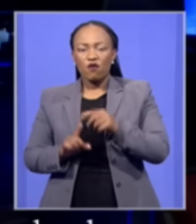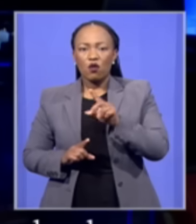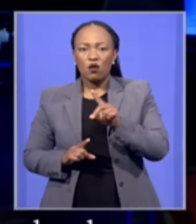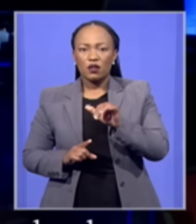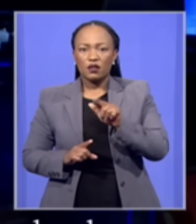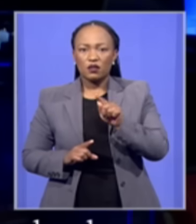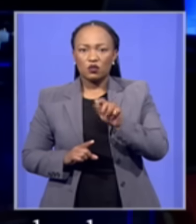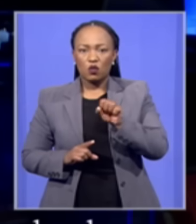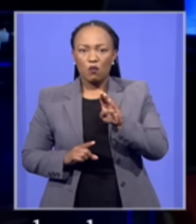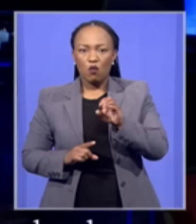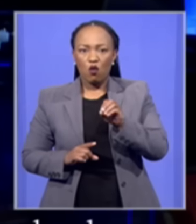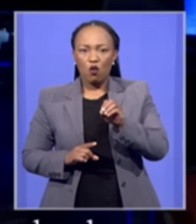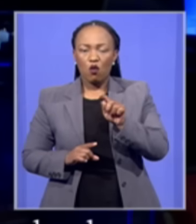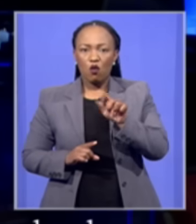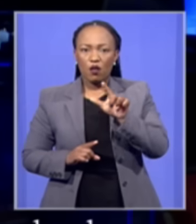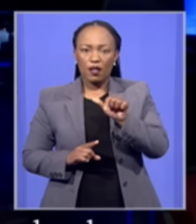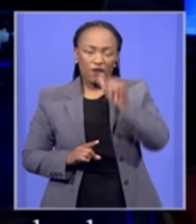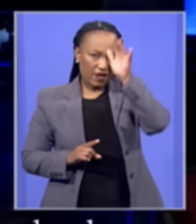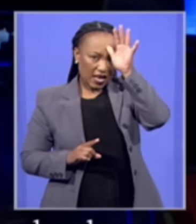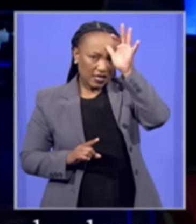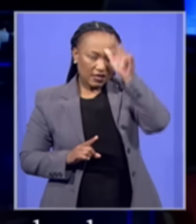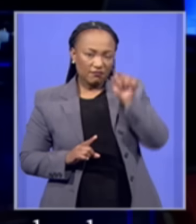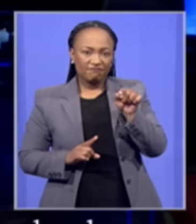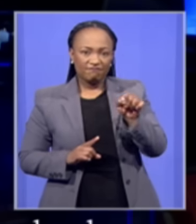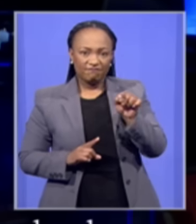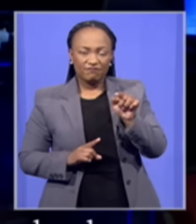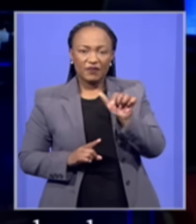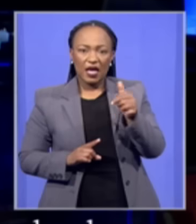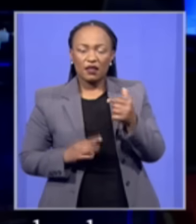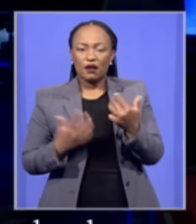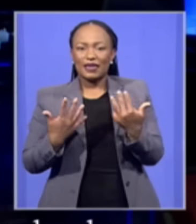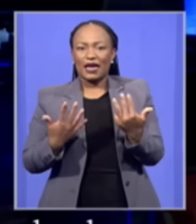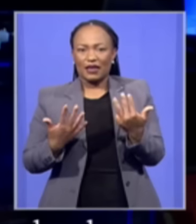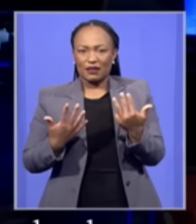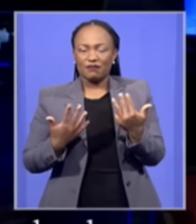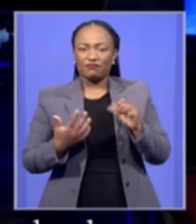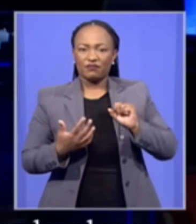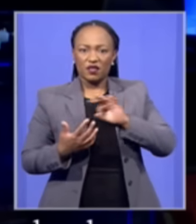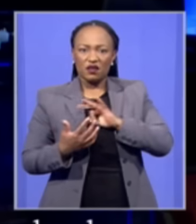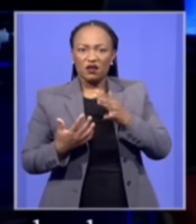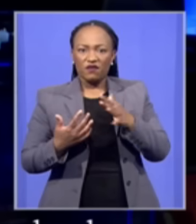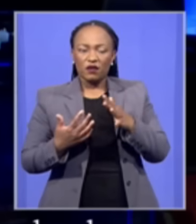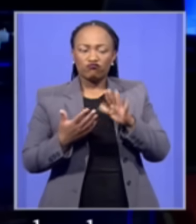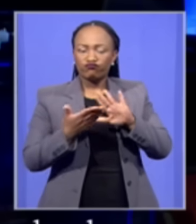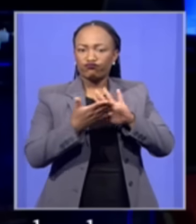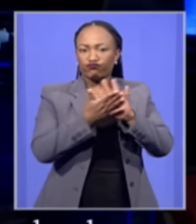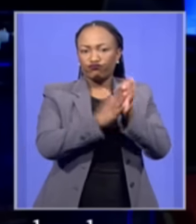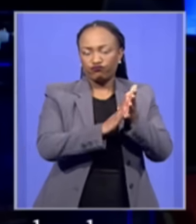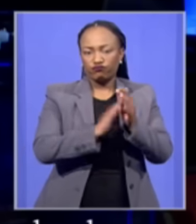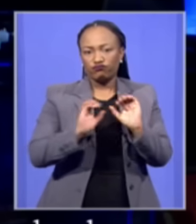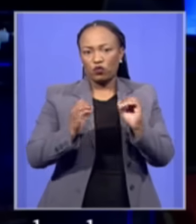o Lichtenburg Mazwi Mururi le ba lekgotla ba bang ba robong ka lebaka la ho hulanya lebitso la mokgaseretseng.